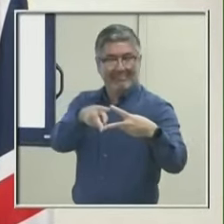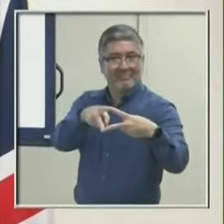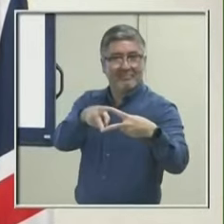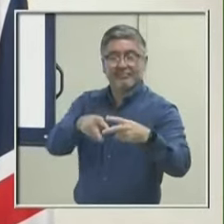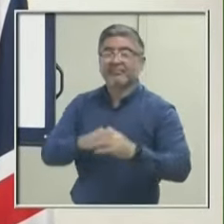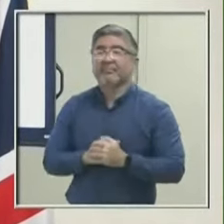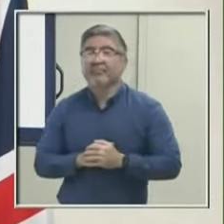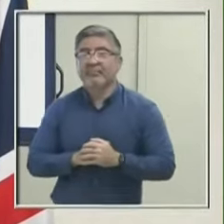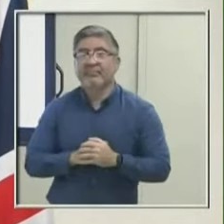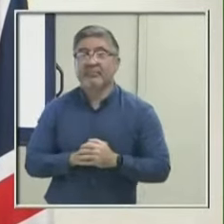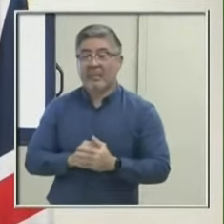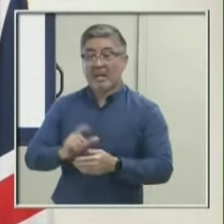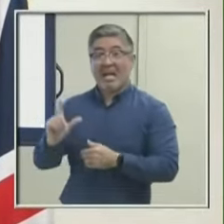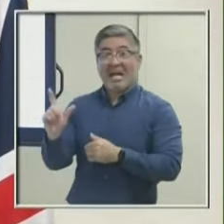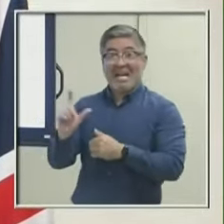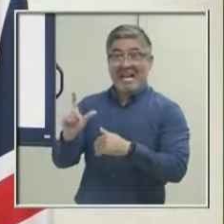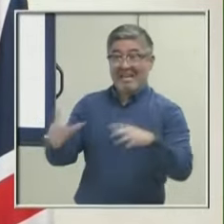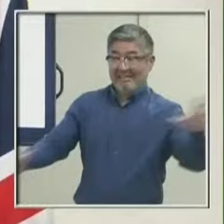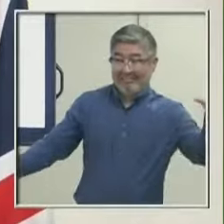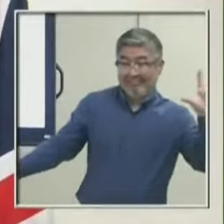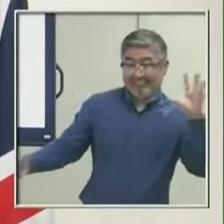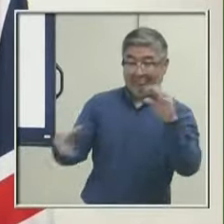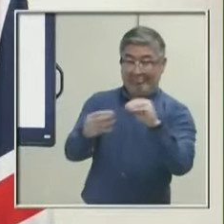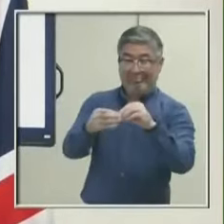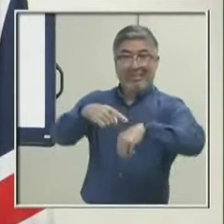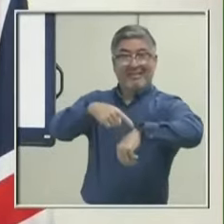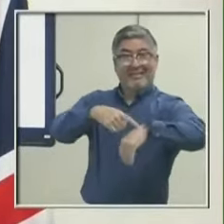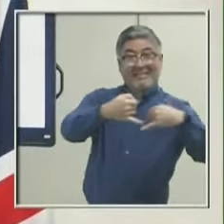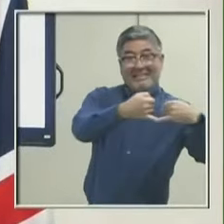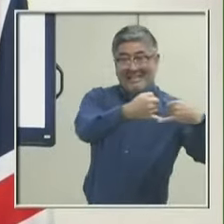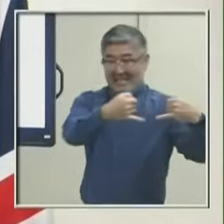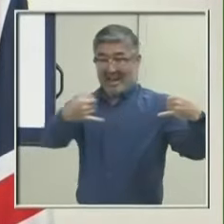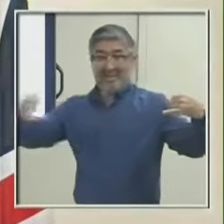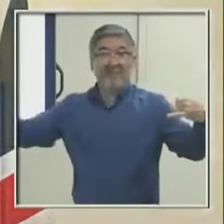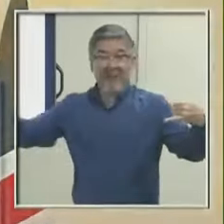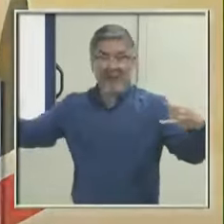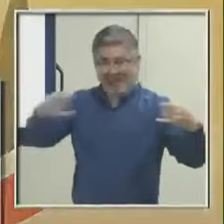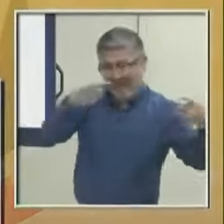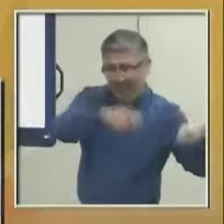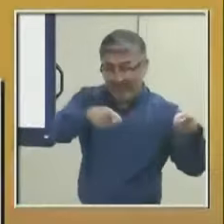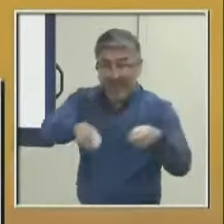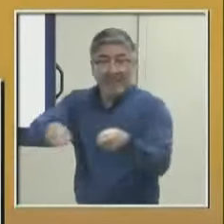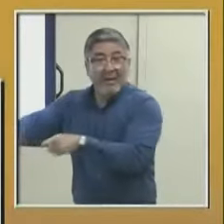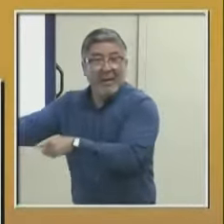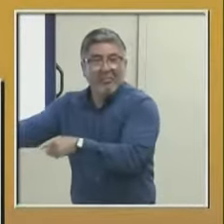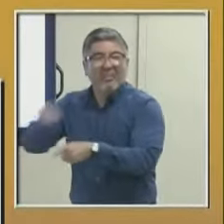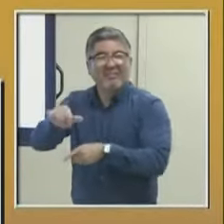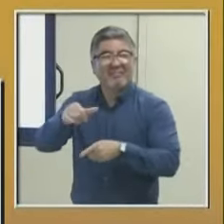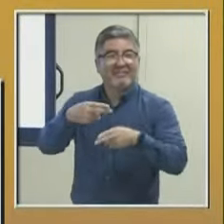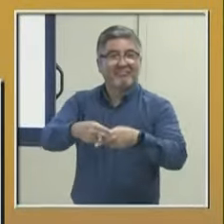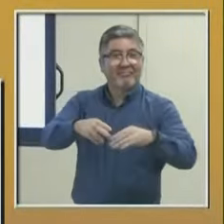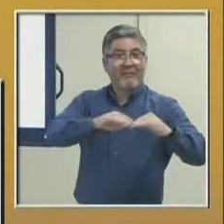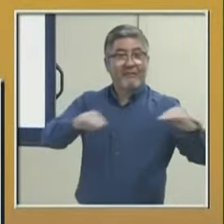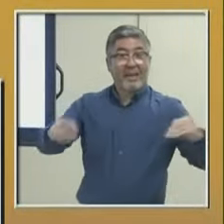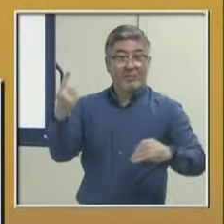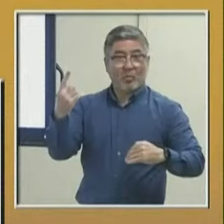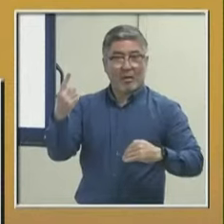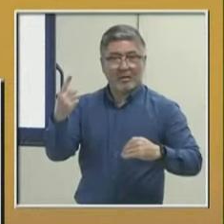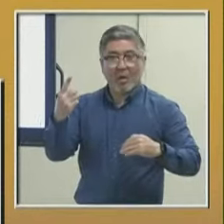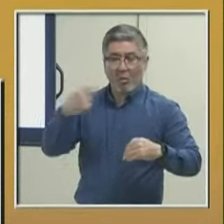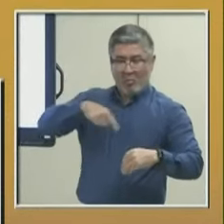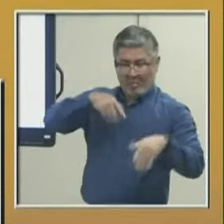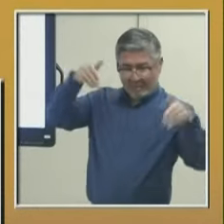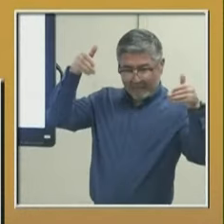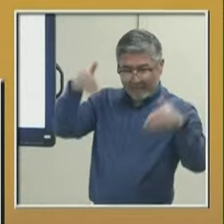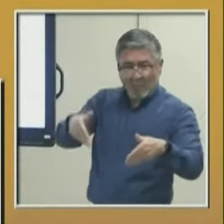The Lahaina Comprehensive Timeline Report, what we've referred to as Phase 1 here, focuses on the events that occurred